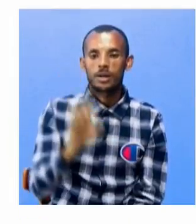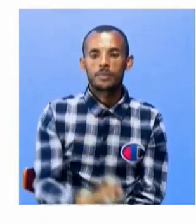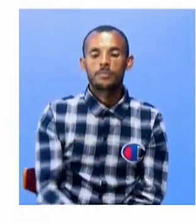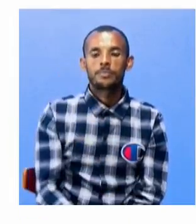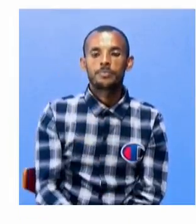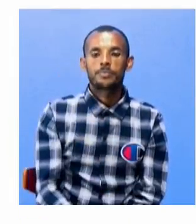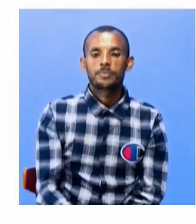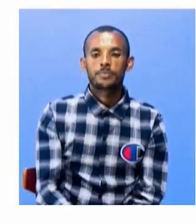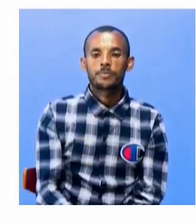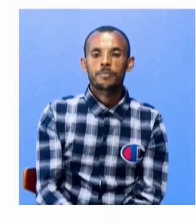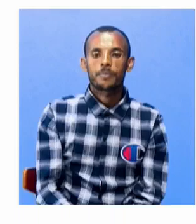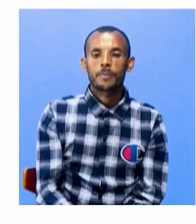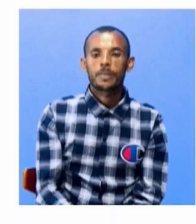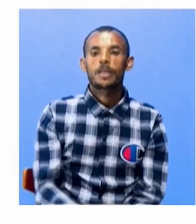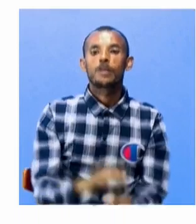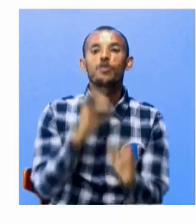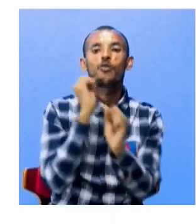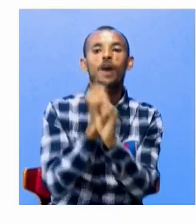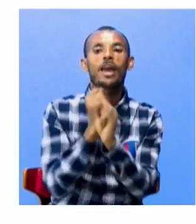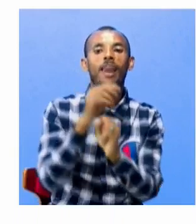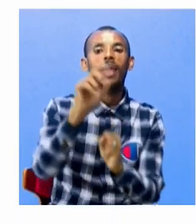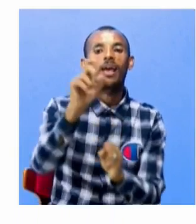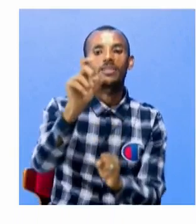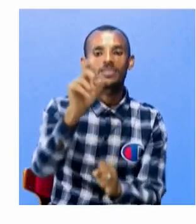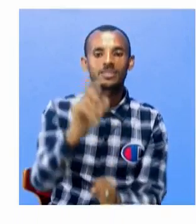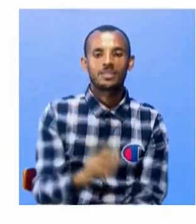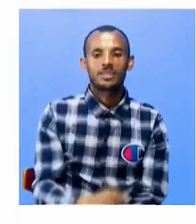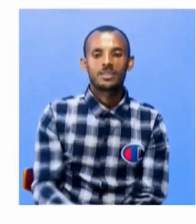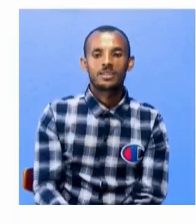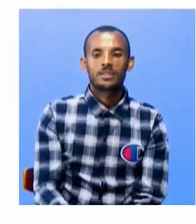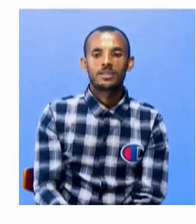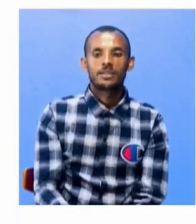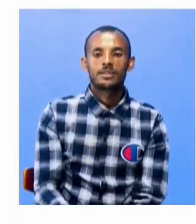2100. To find x,